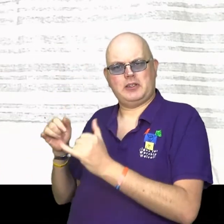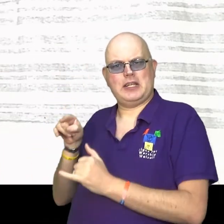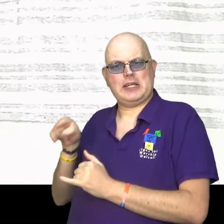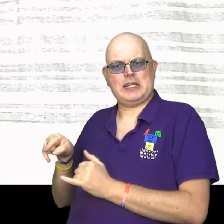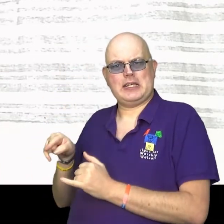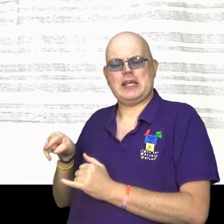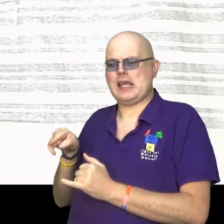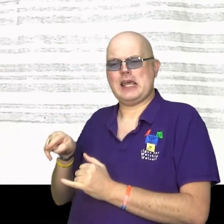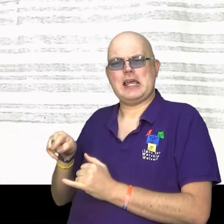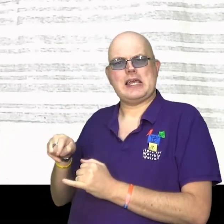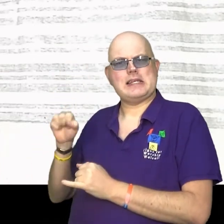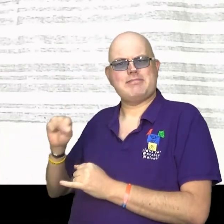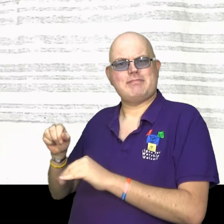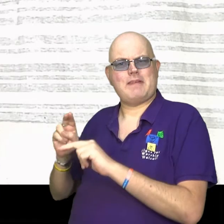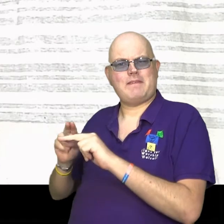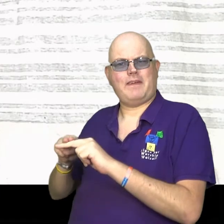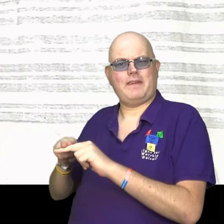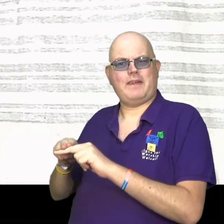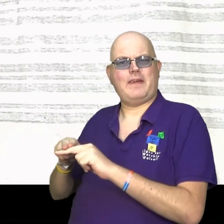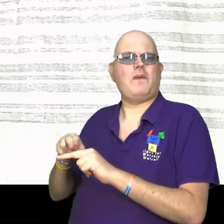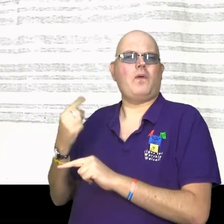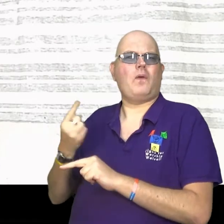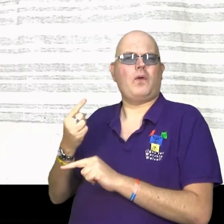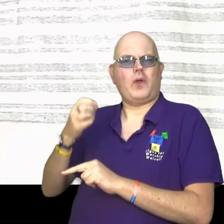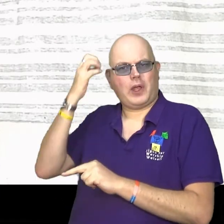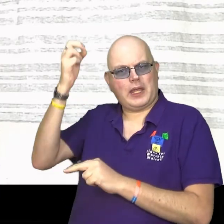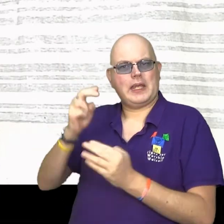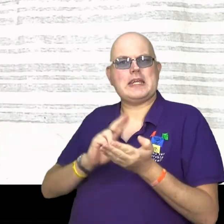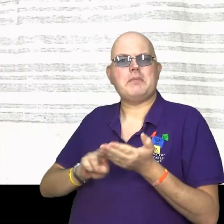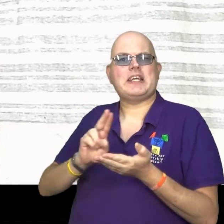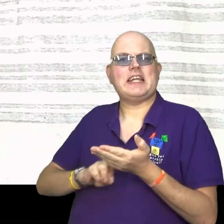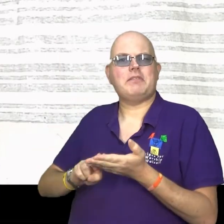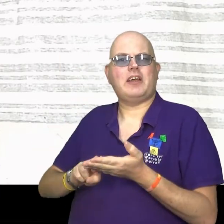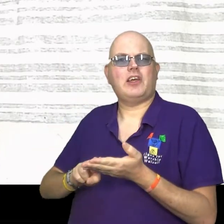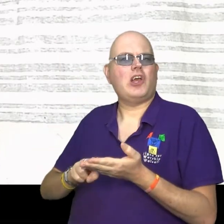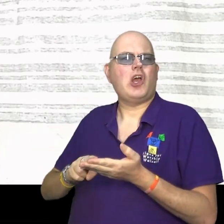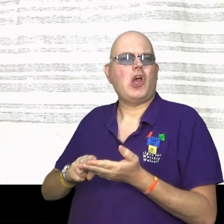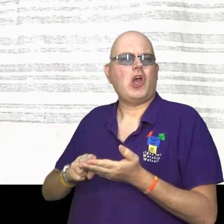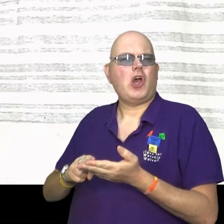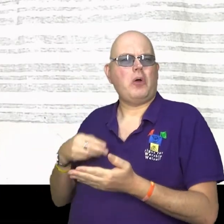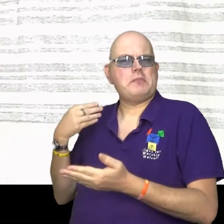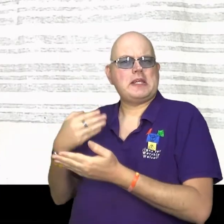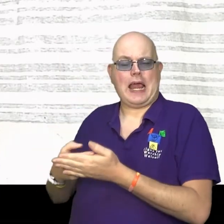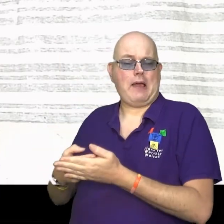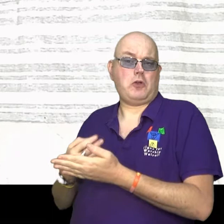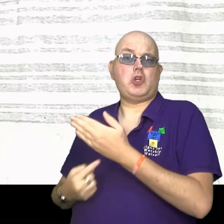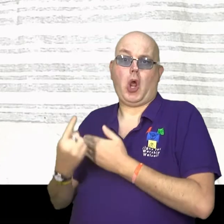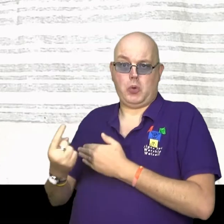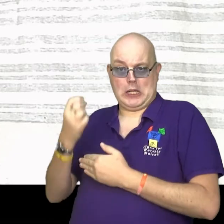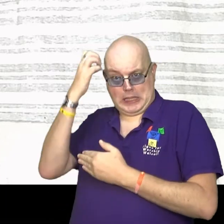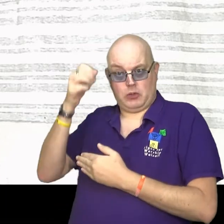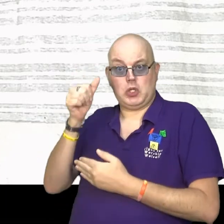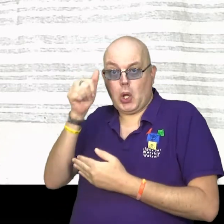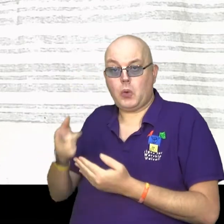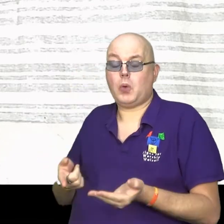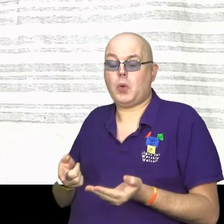course, in our reading, we hear that Belshazzar's father is King Nebuchadnezzar, the only king that we've heard about up to this